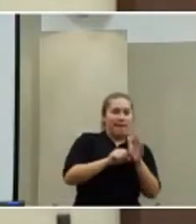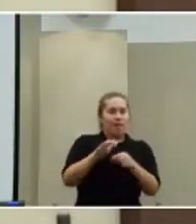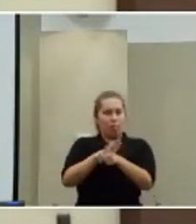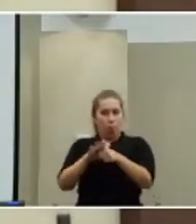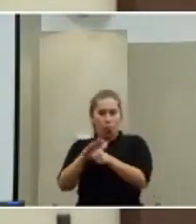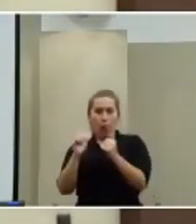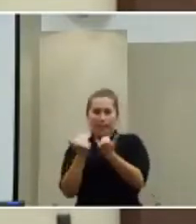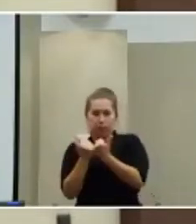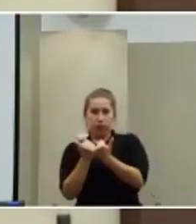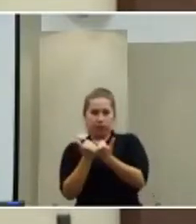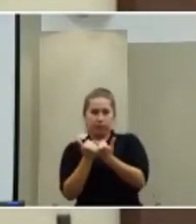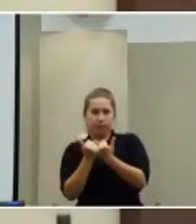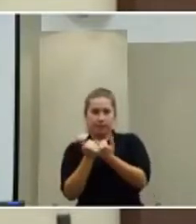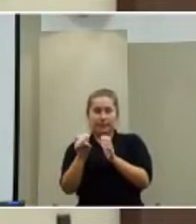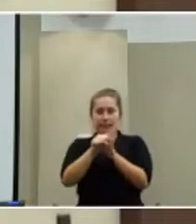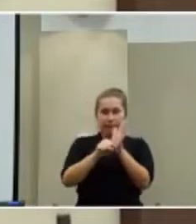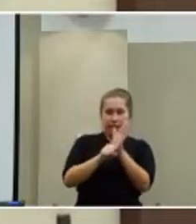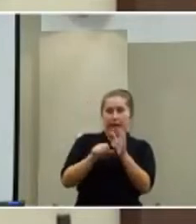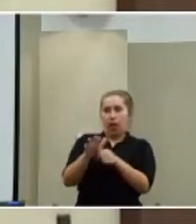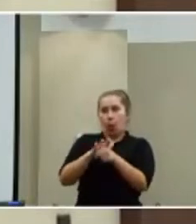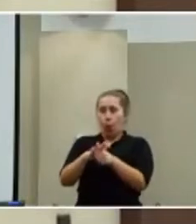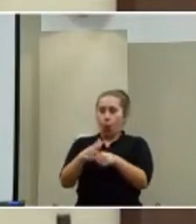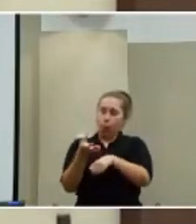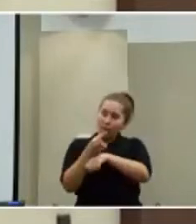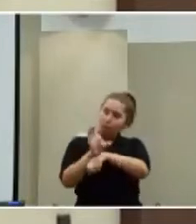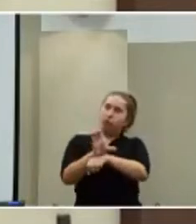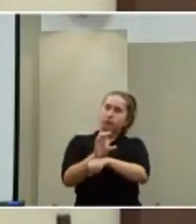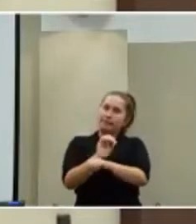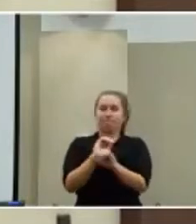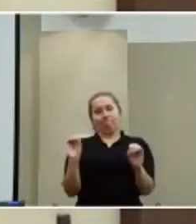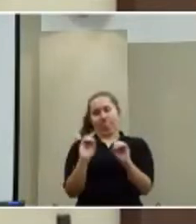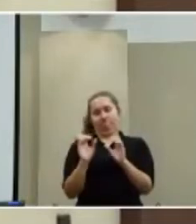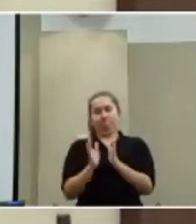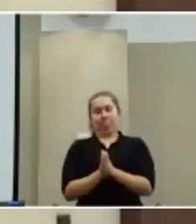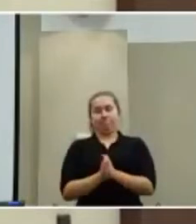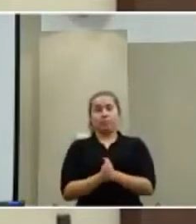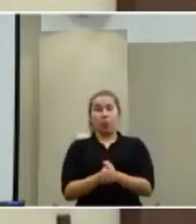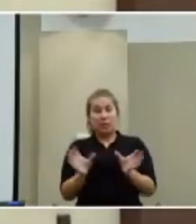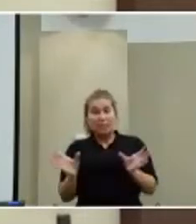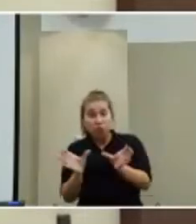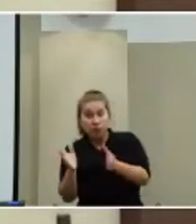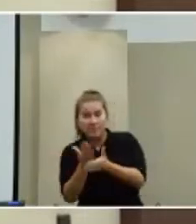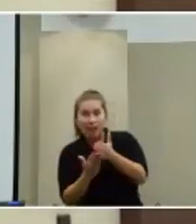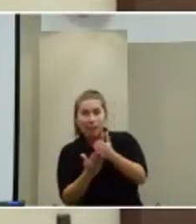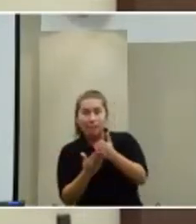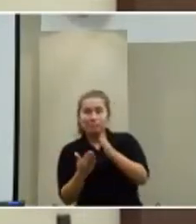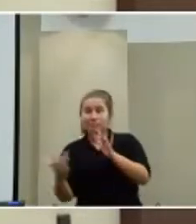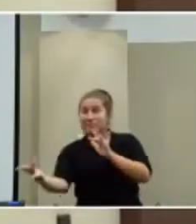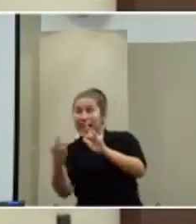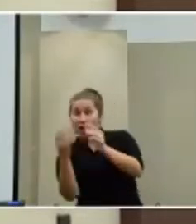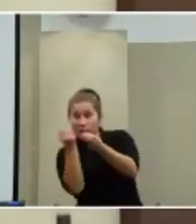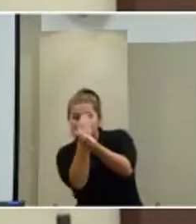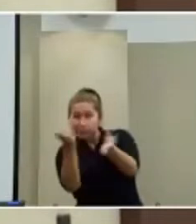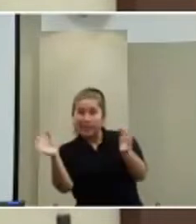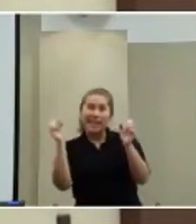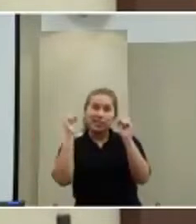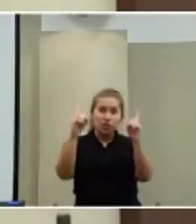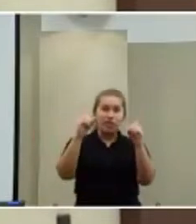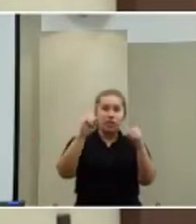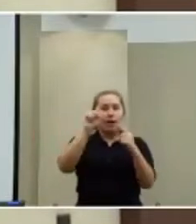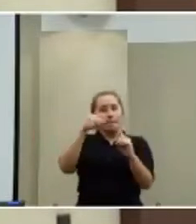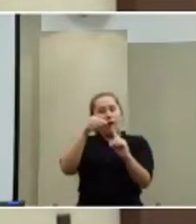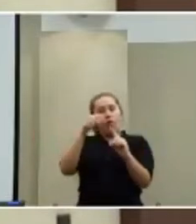our state and local enforcement agencies. So I would encourage some outreach, some education about